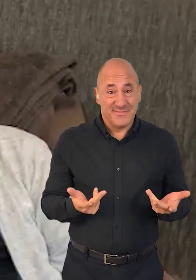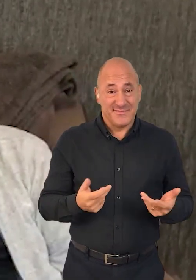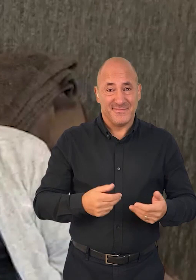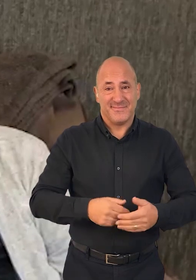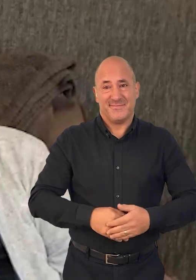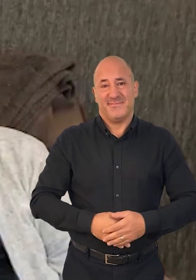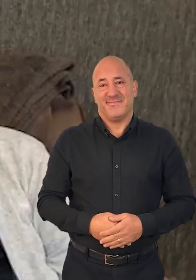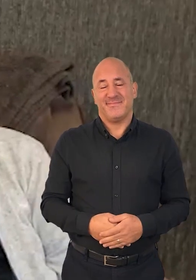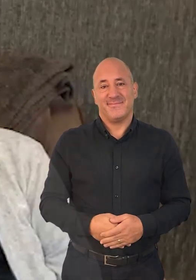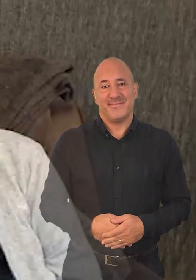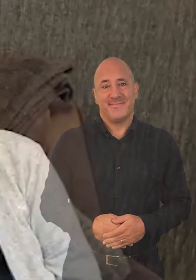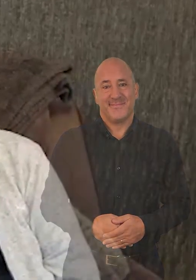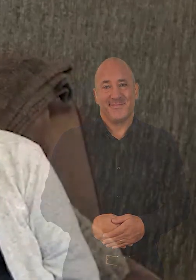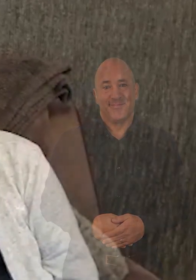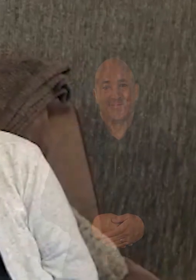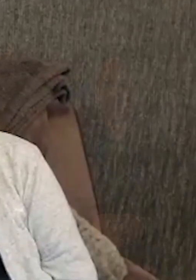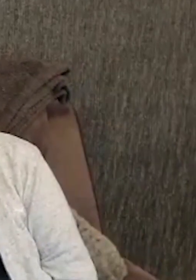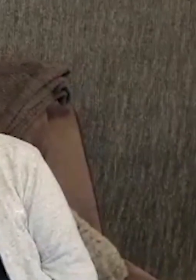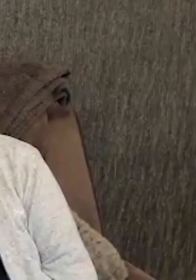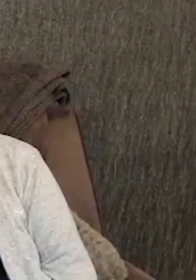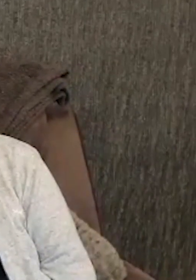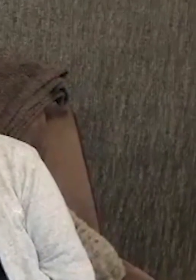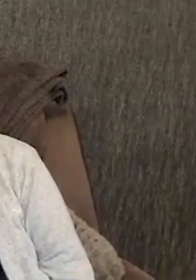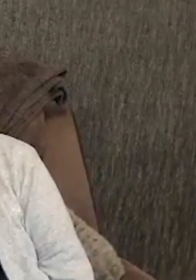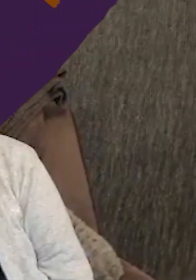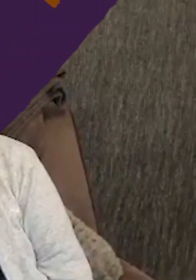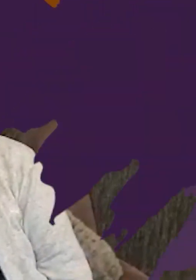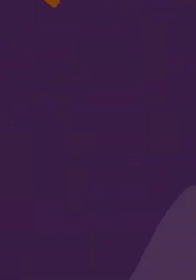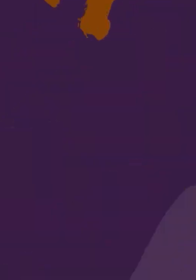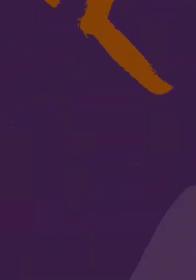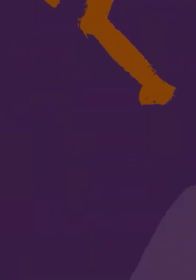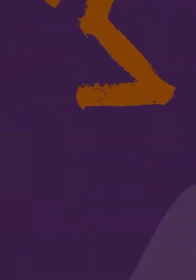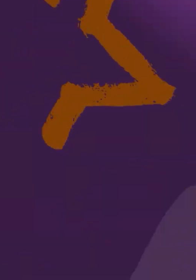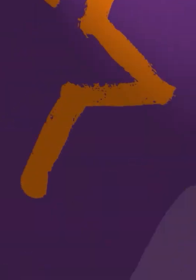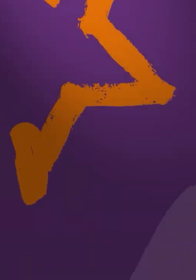And that's all anybody can do.